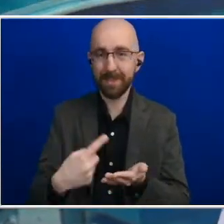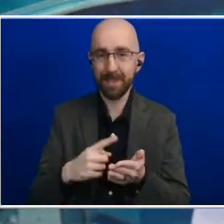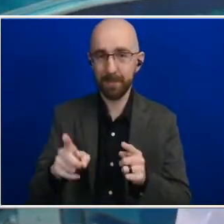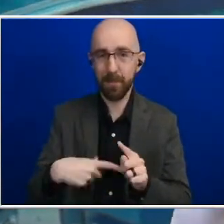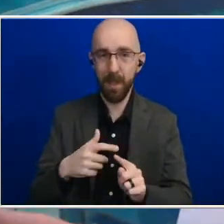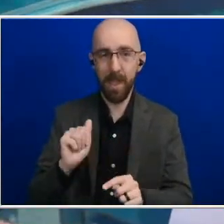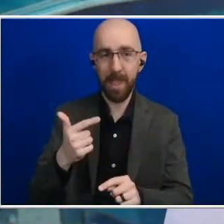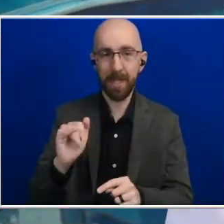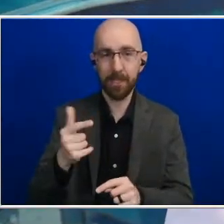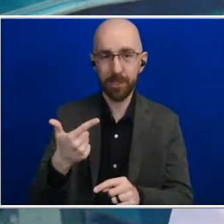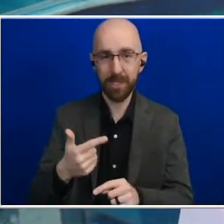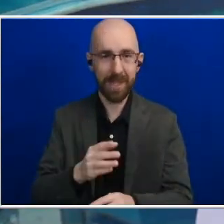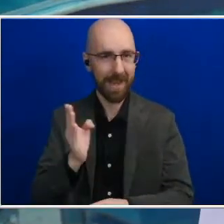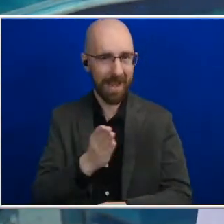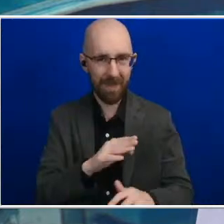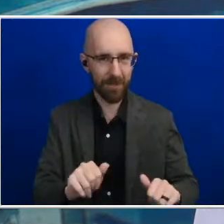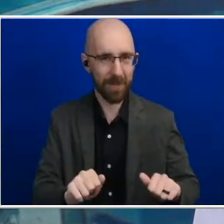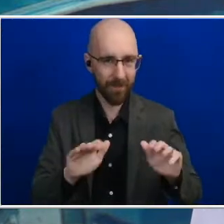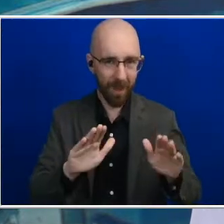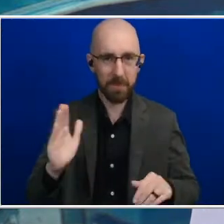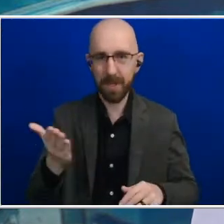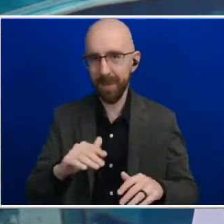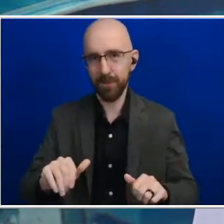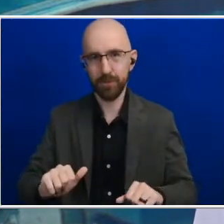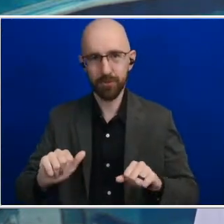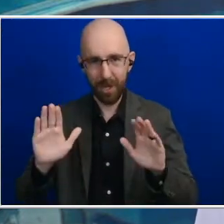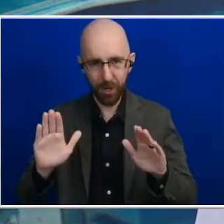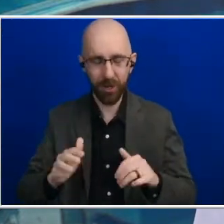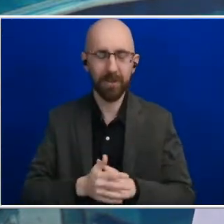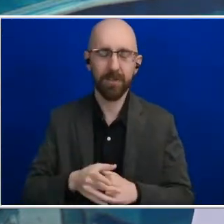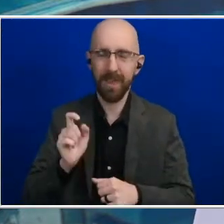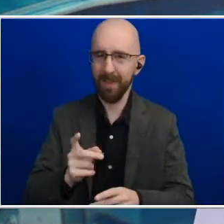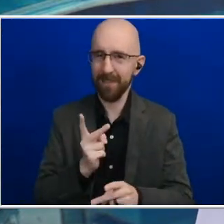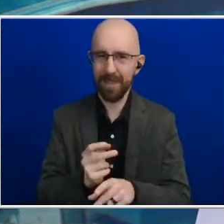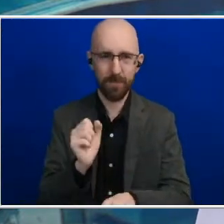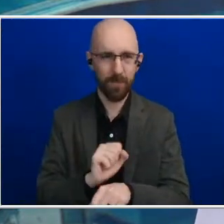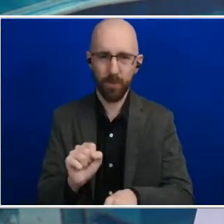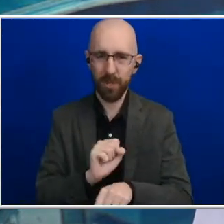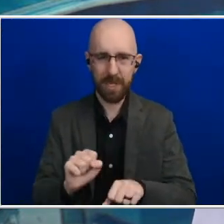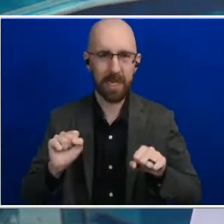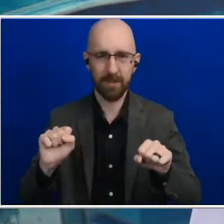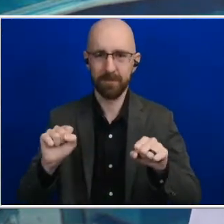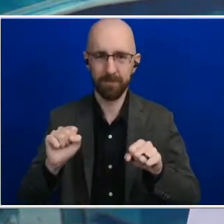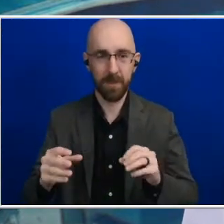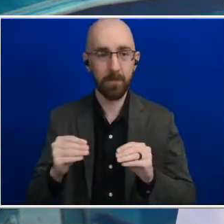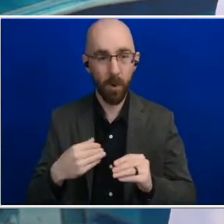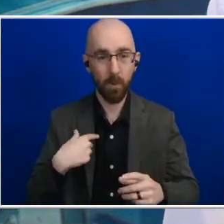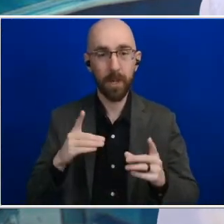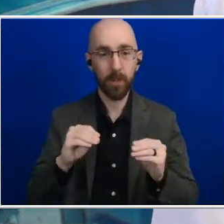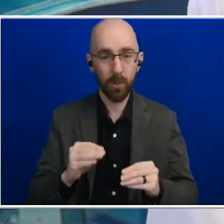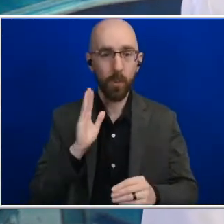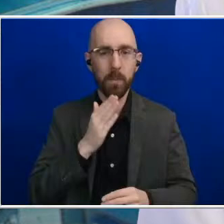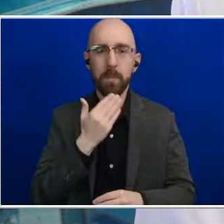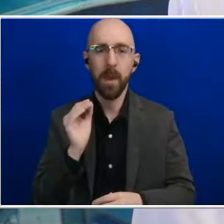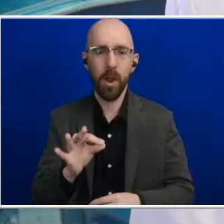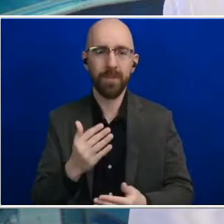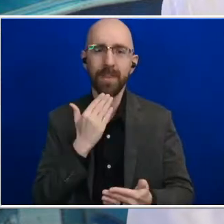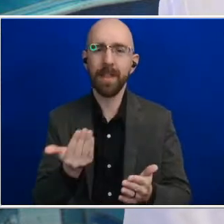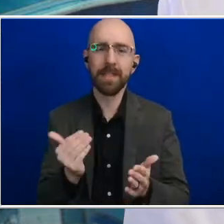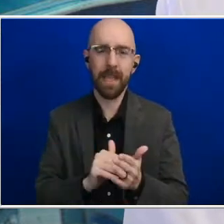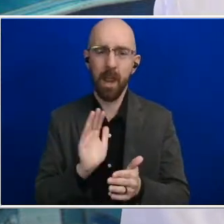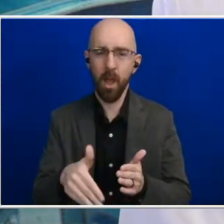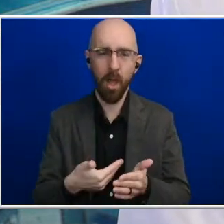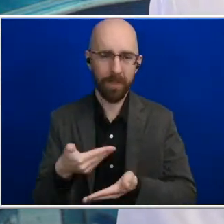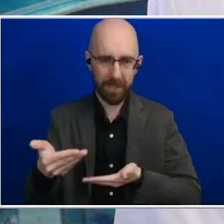up. Never surrender. And we just got to keep on working out. And the more we do, the better off we are. Okay, thanks again to all of our guests and to our audience.